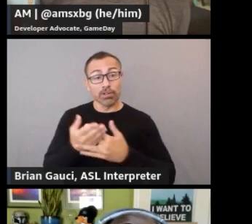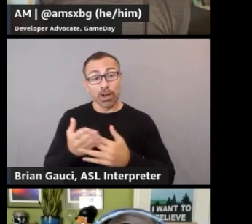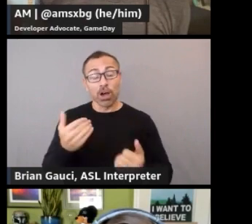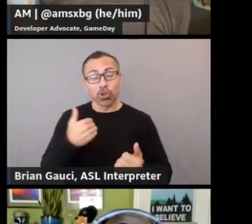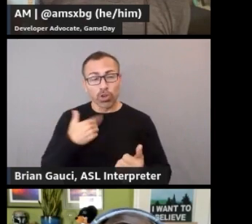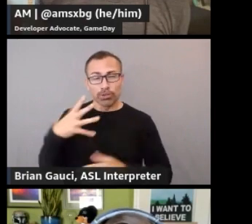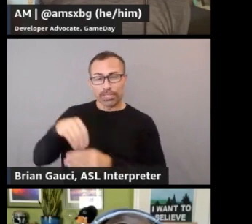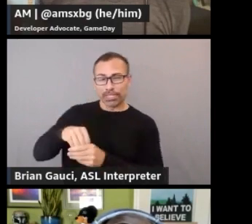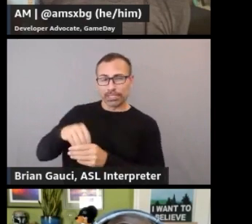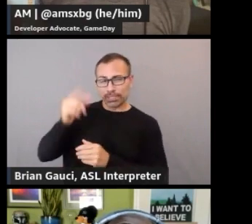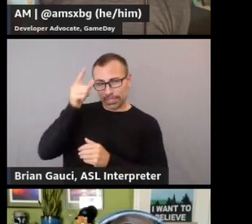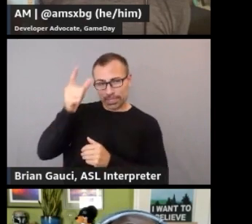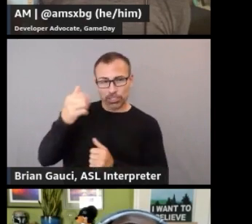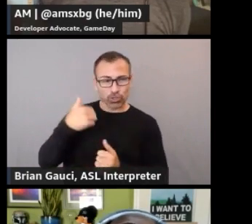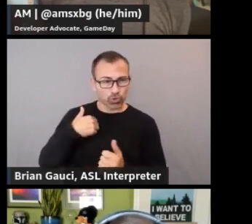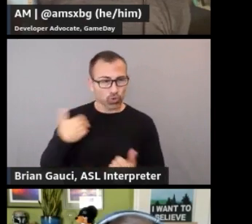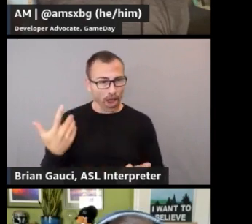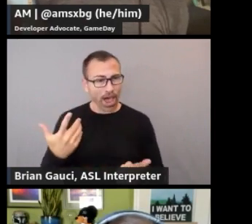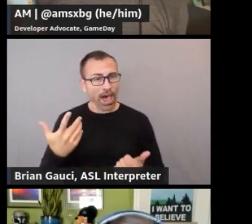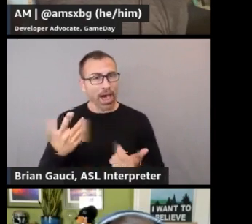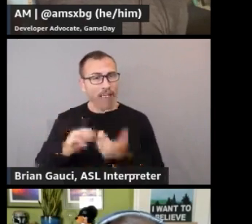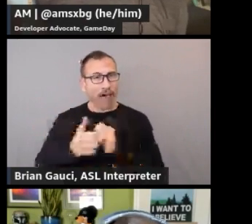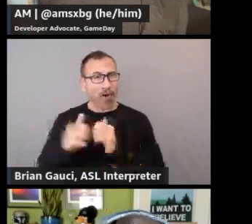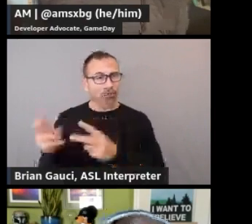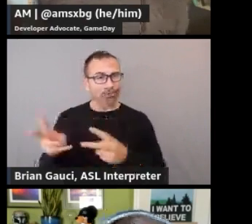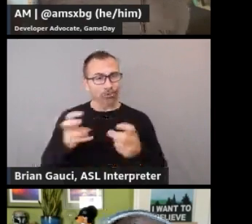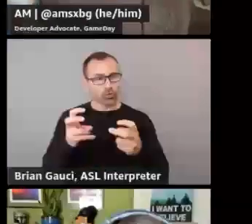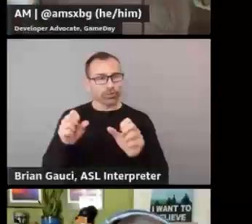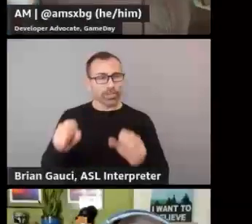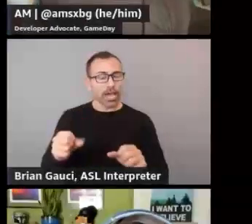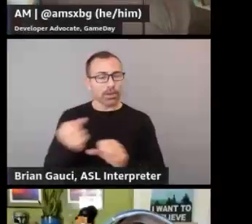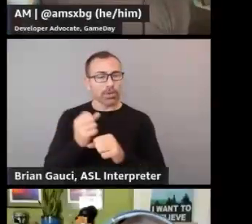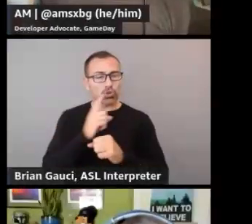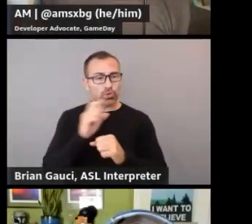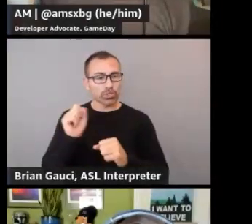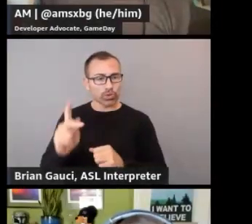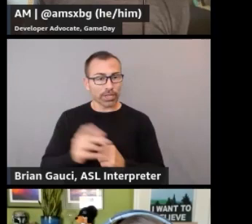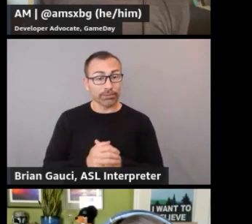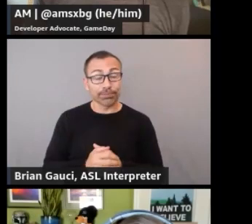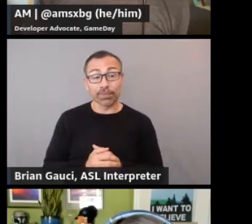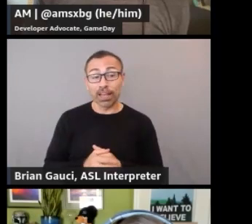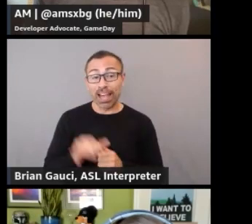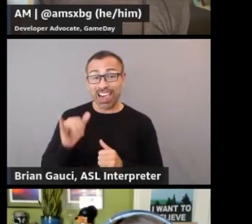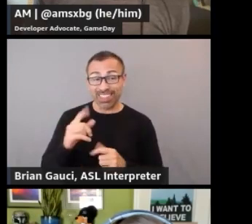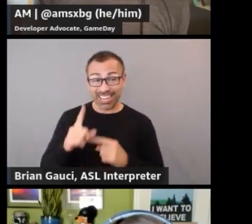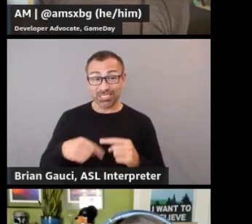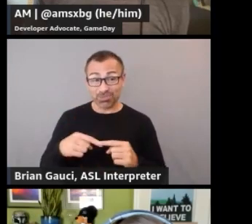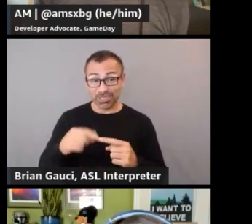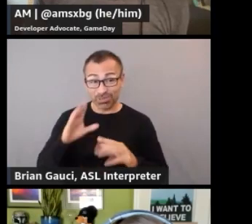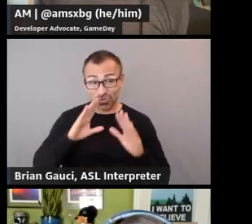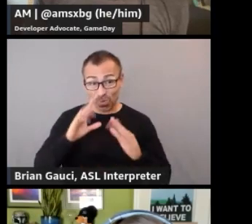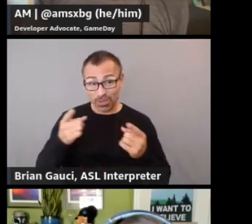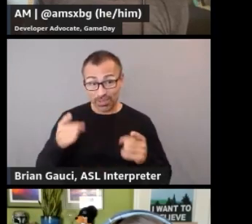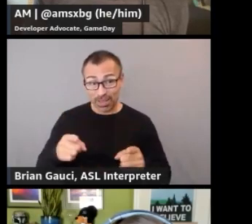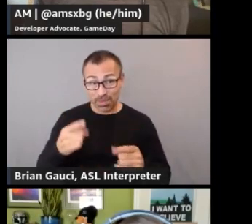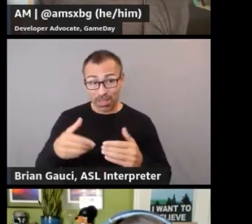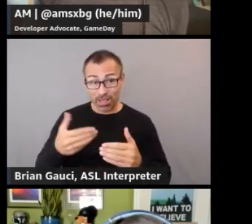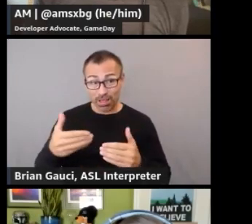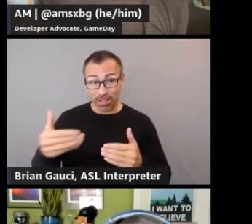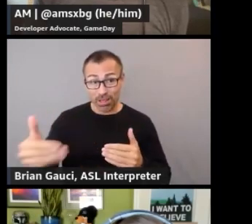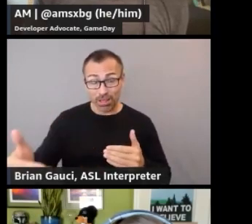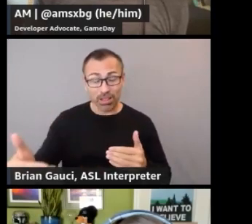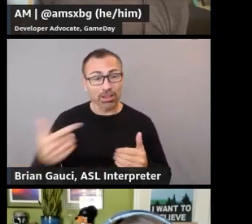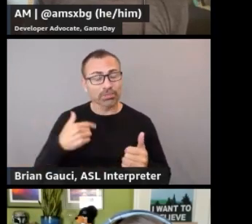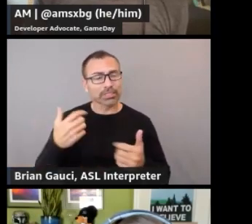that file include logic to make sure that that retrieval is okay. And over time, that's where you run into trouble because it's difficult to tell what